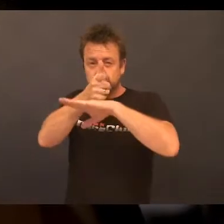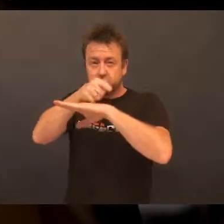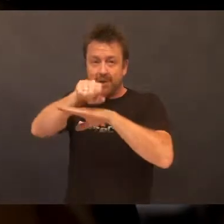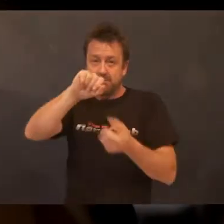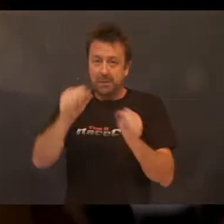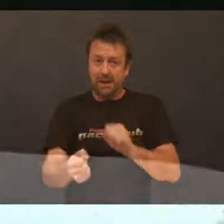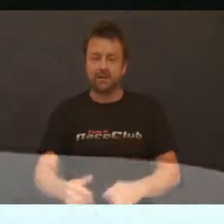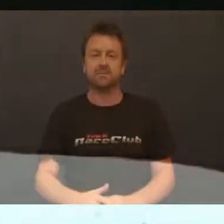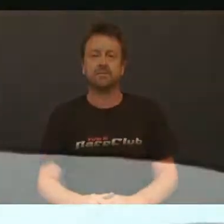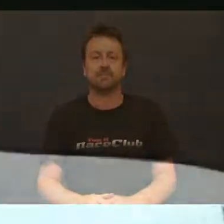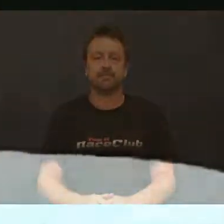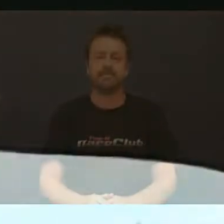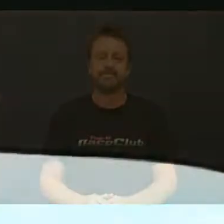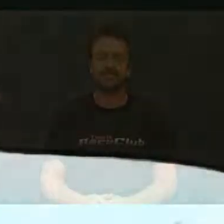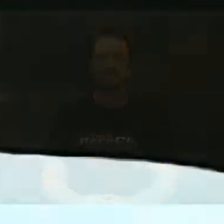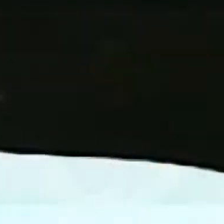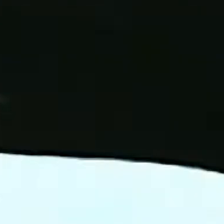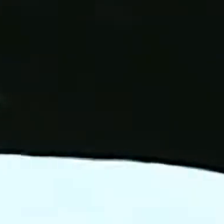Look, the onboard camera.